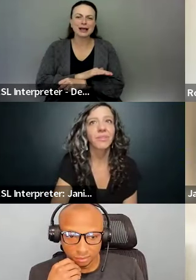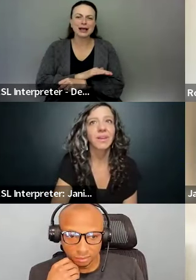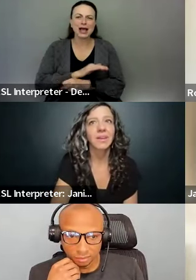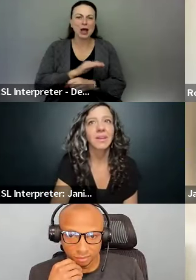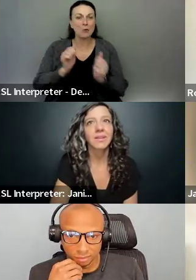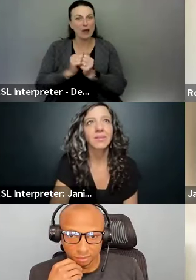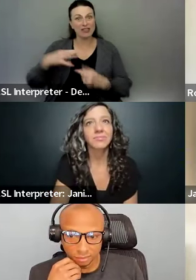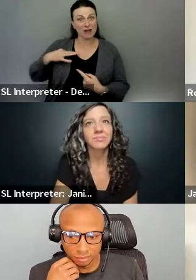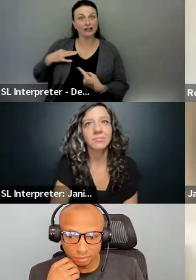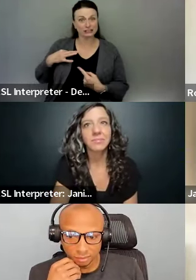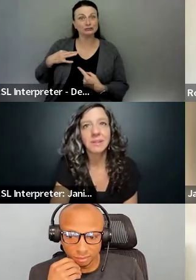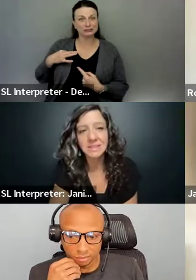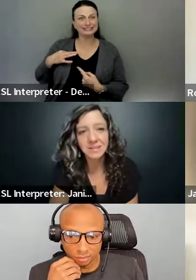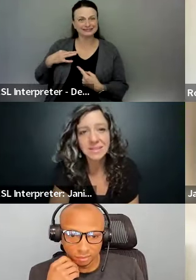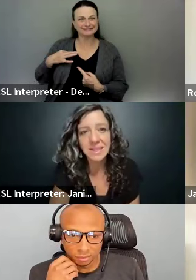with volunteers.